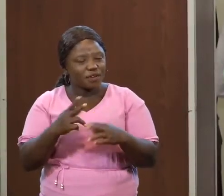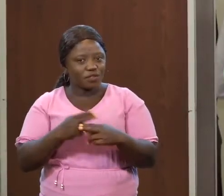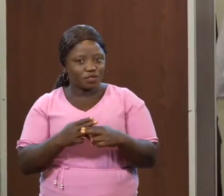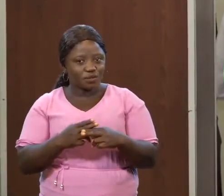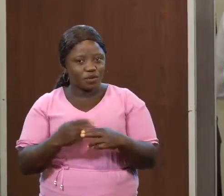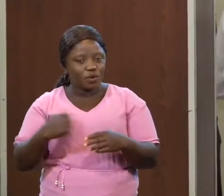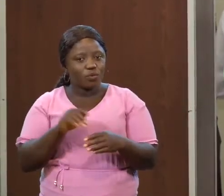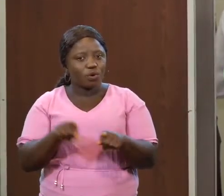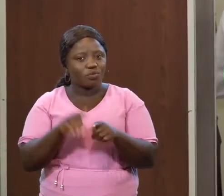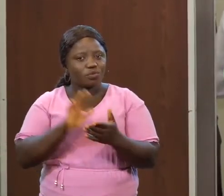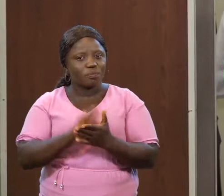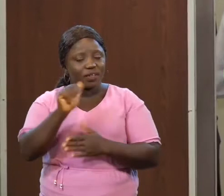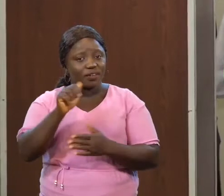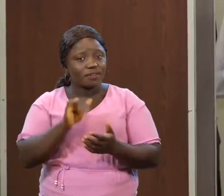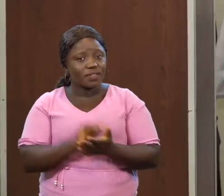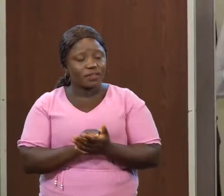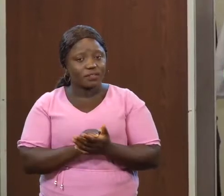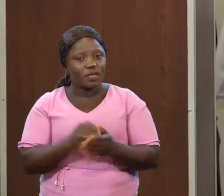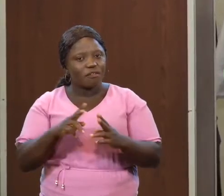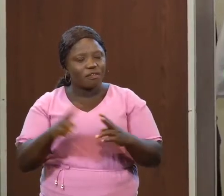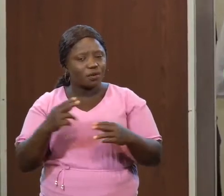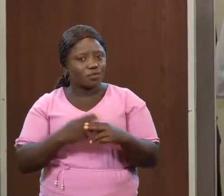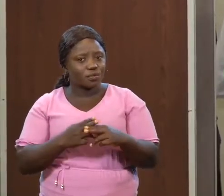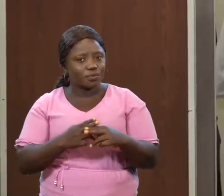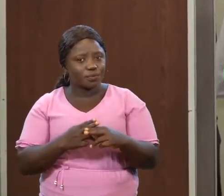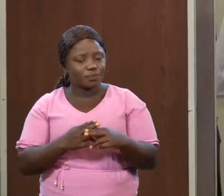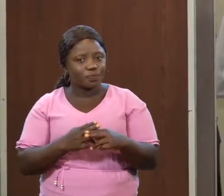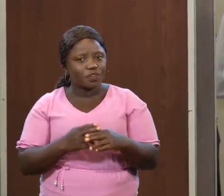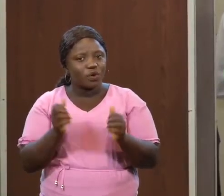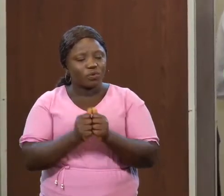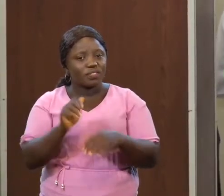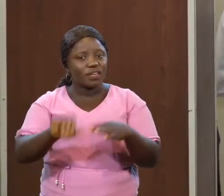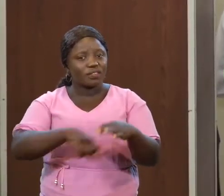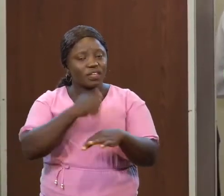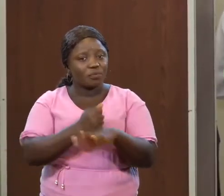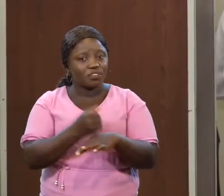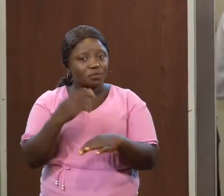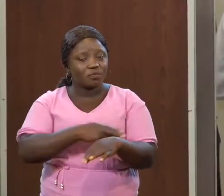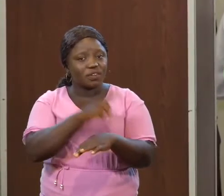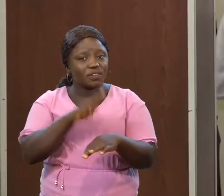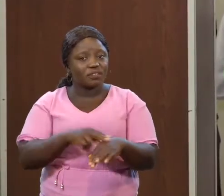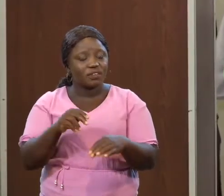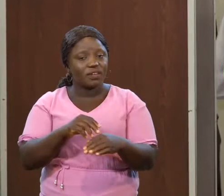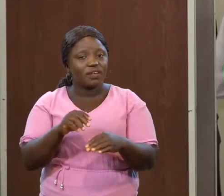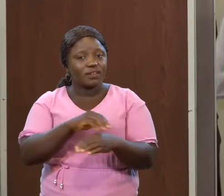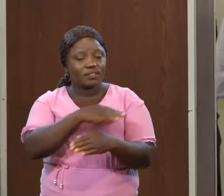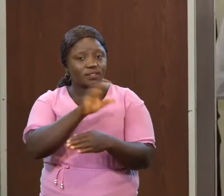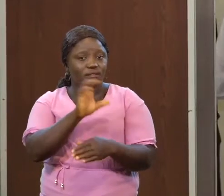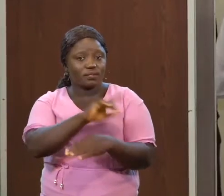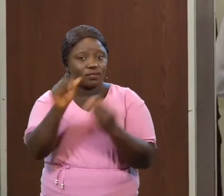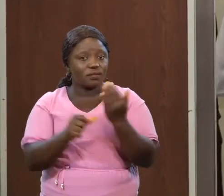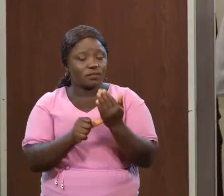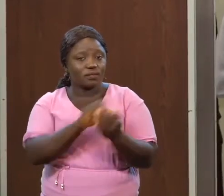soon. We also believe that very soon, with the establishment of the National Senior